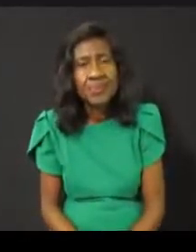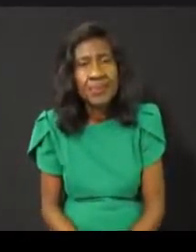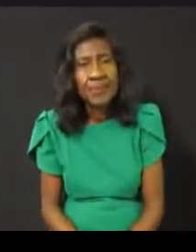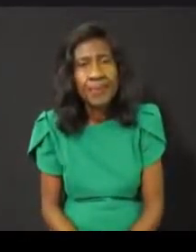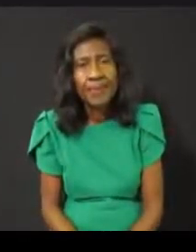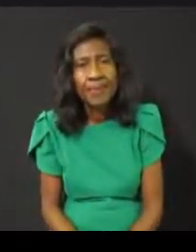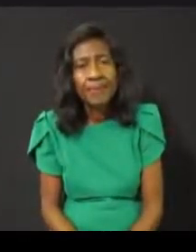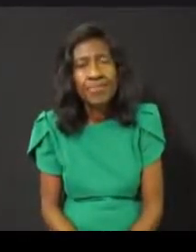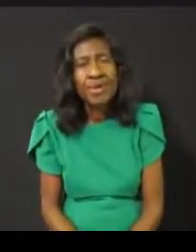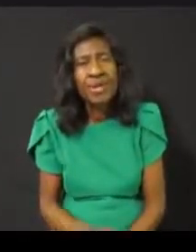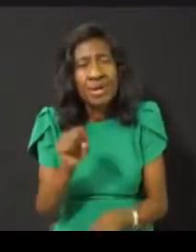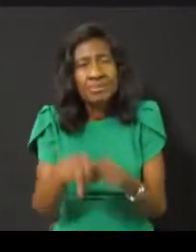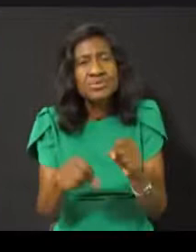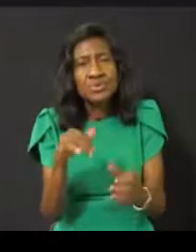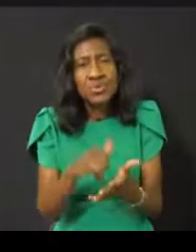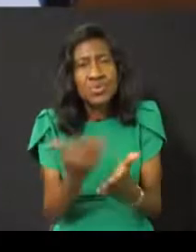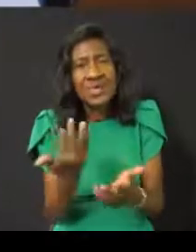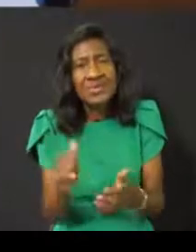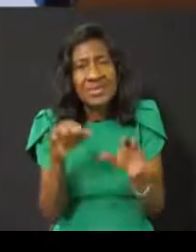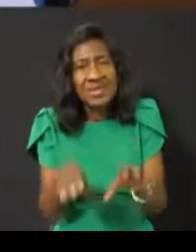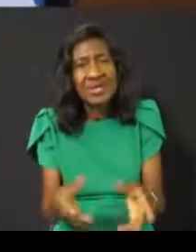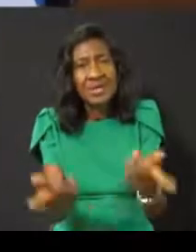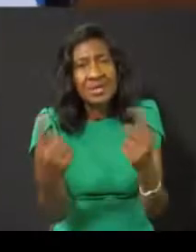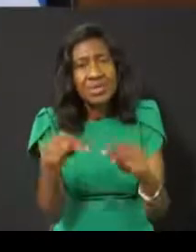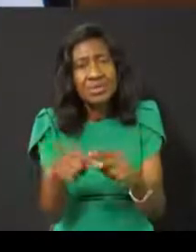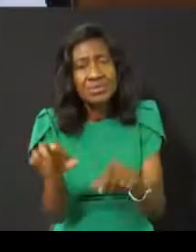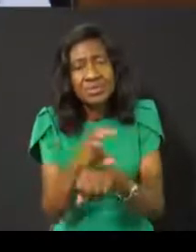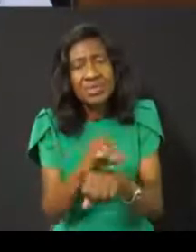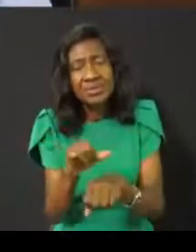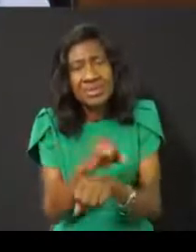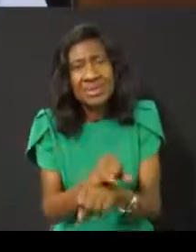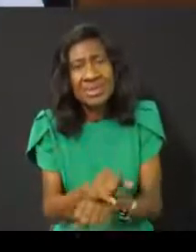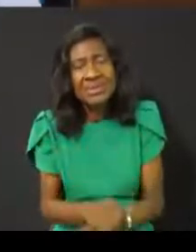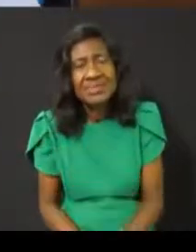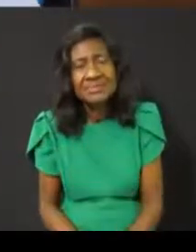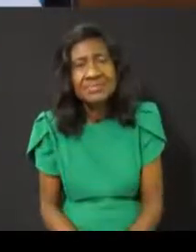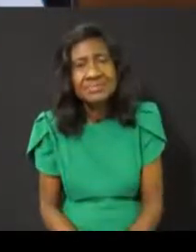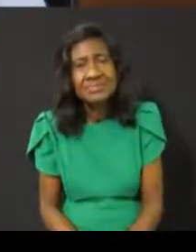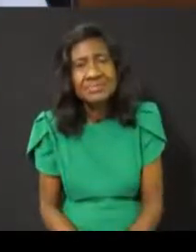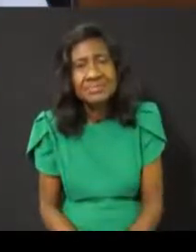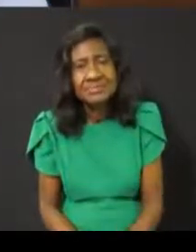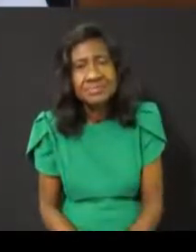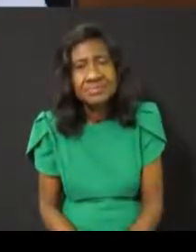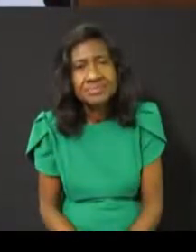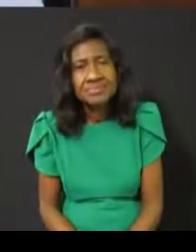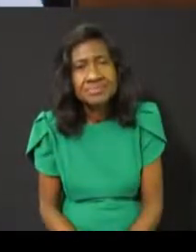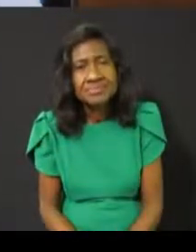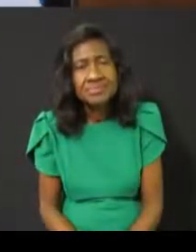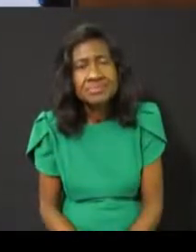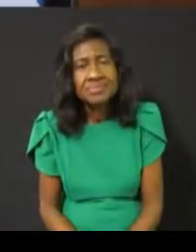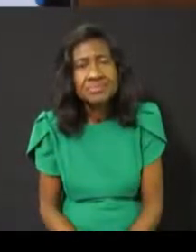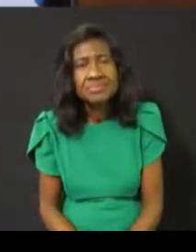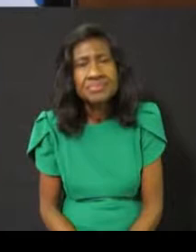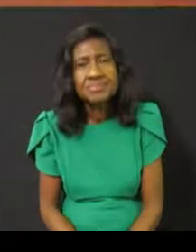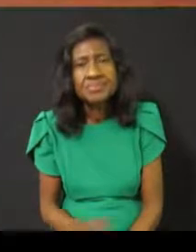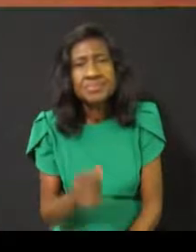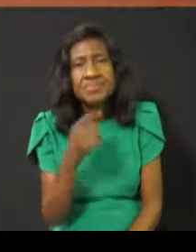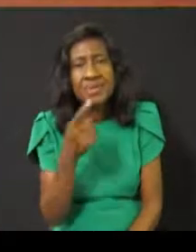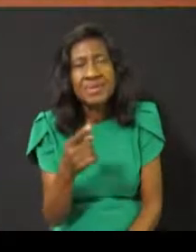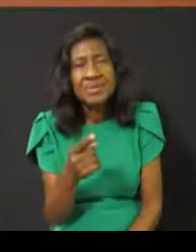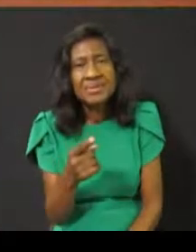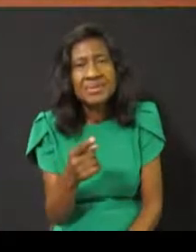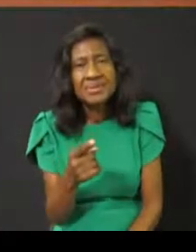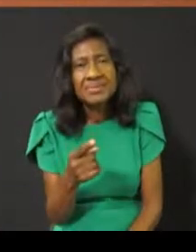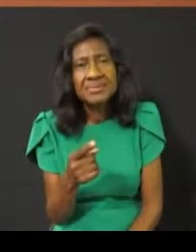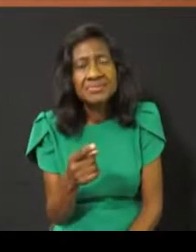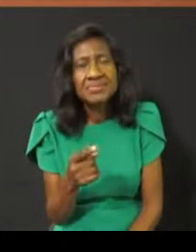entry. Thank you very much. I'm not certain exactly who that would be directed to, but does anyone wish to field that one? Either myself